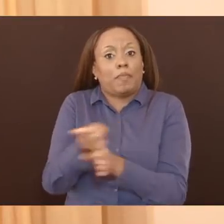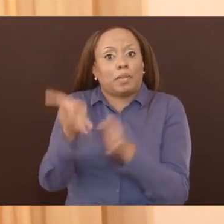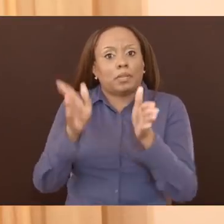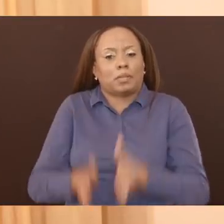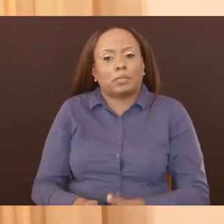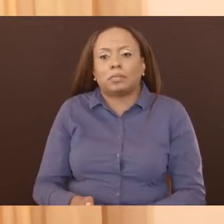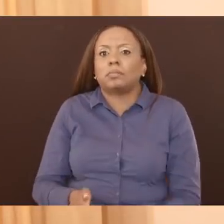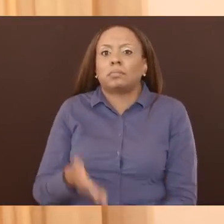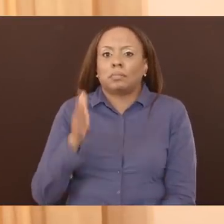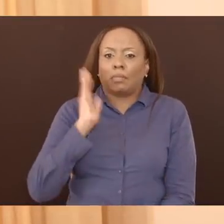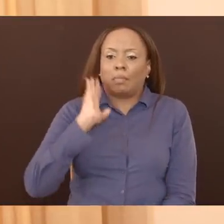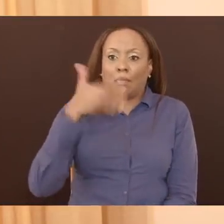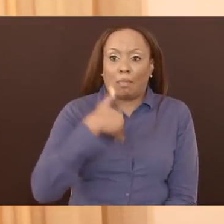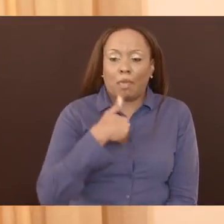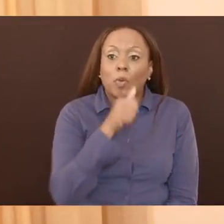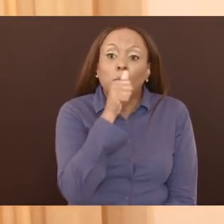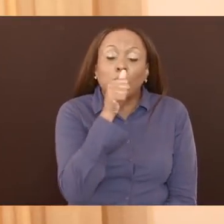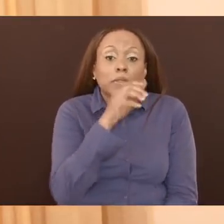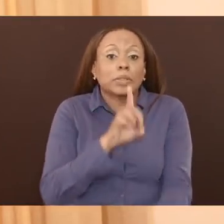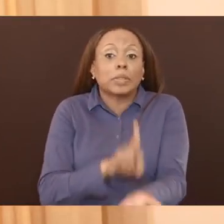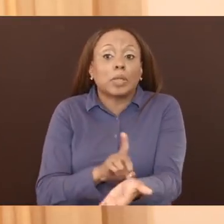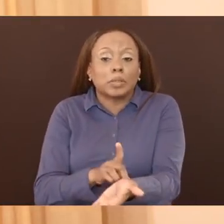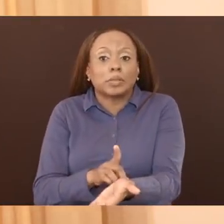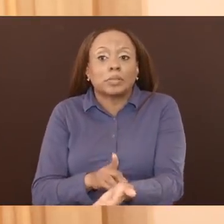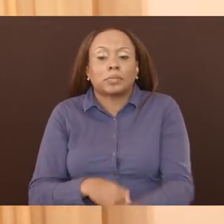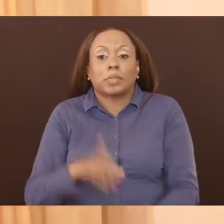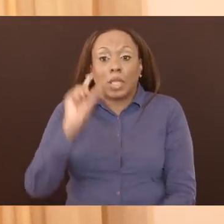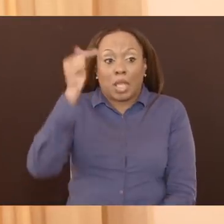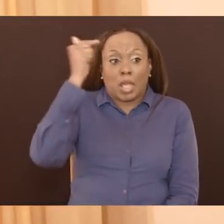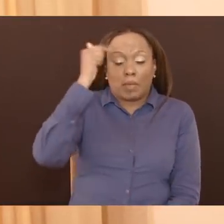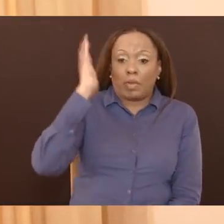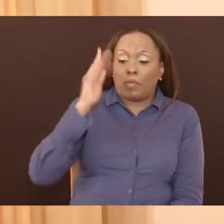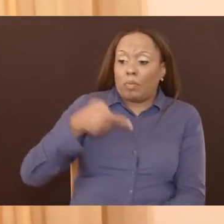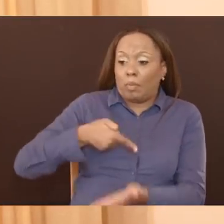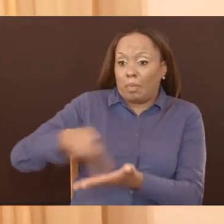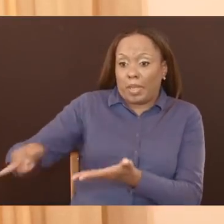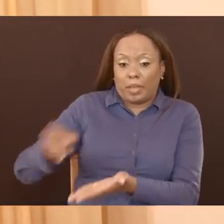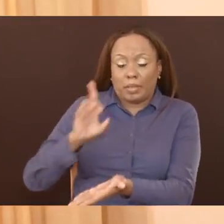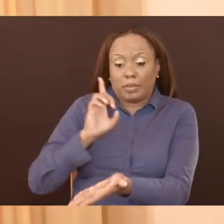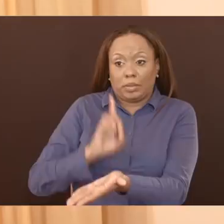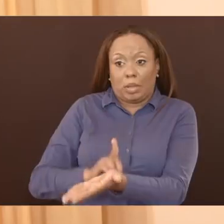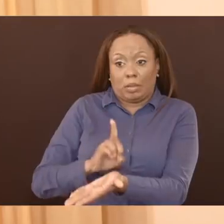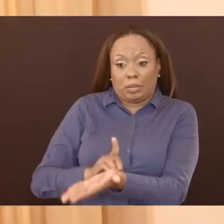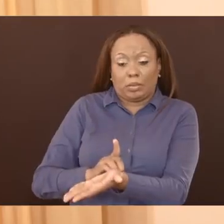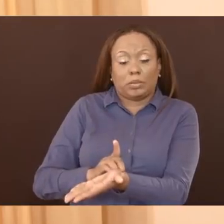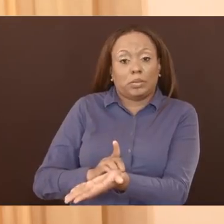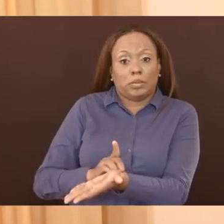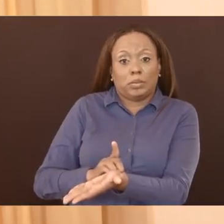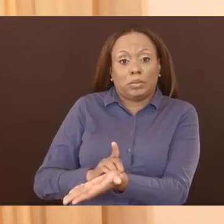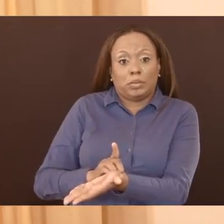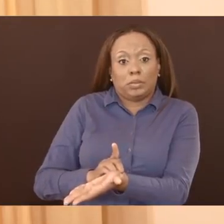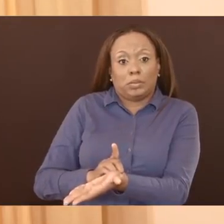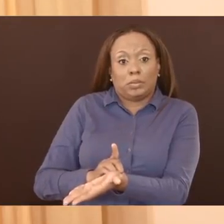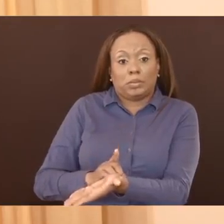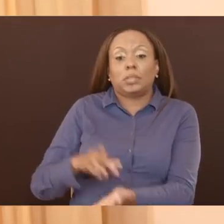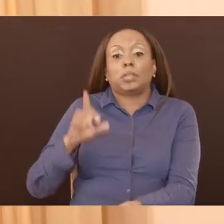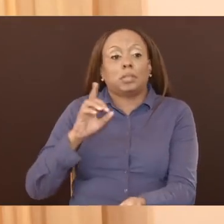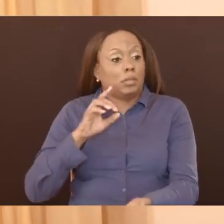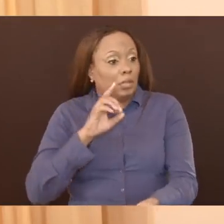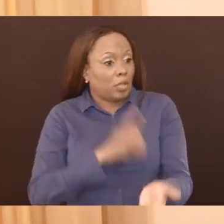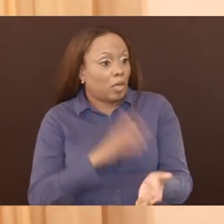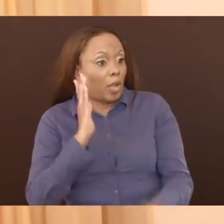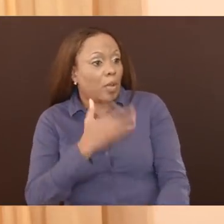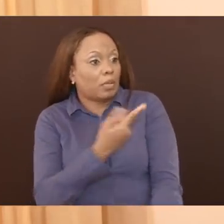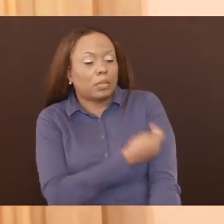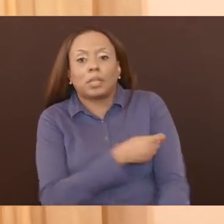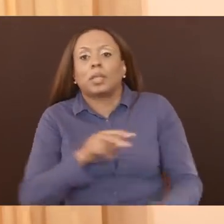private doctors that will be brought on board, the government will pay them to be able to administer the vaccine so that they do not have to charge